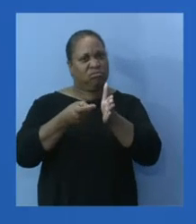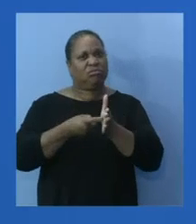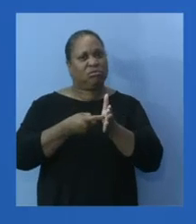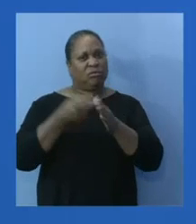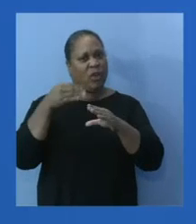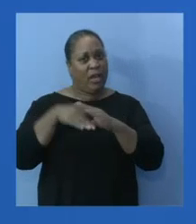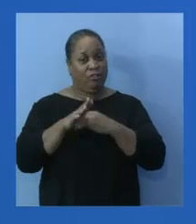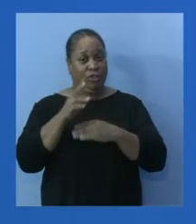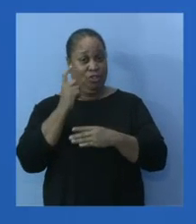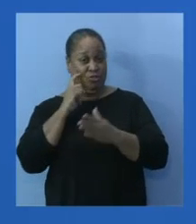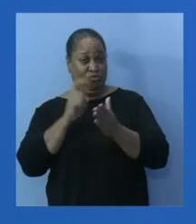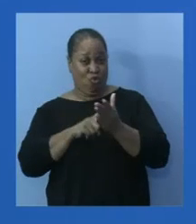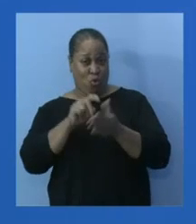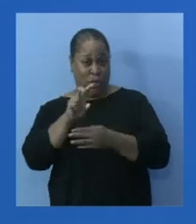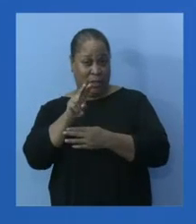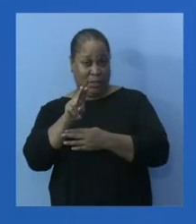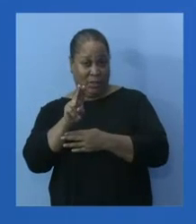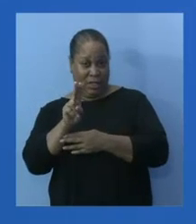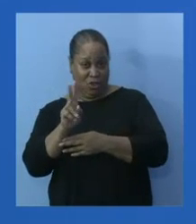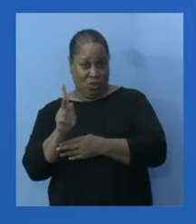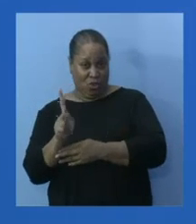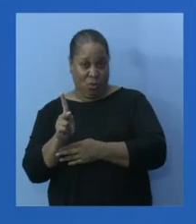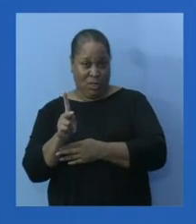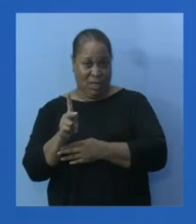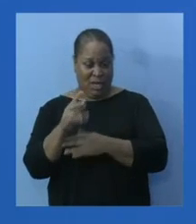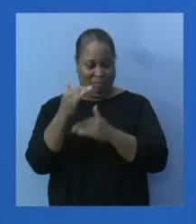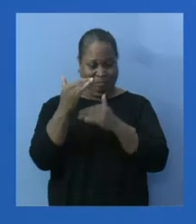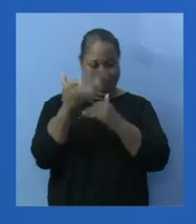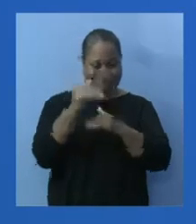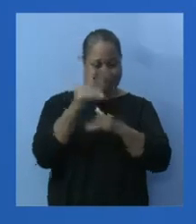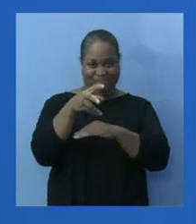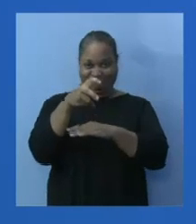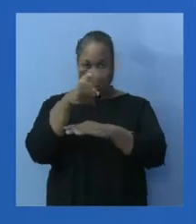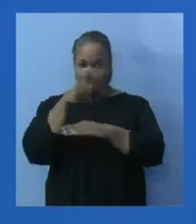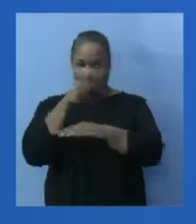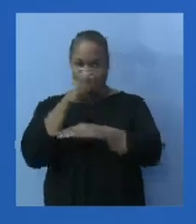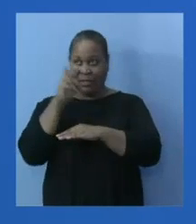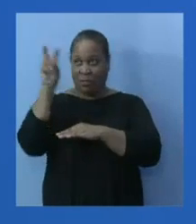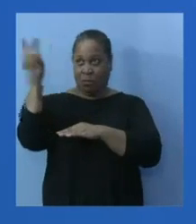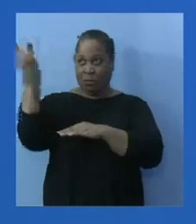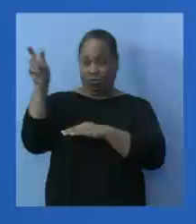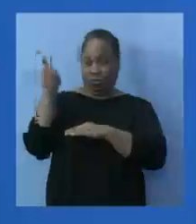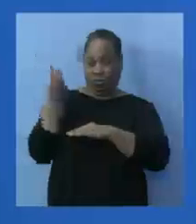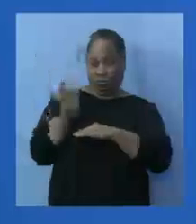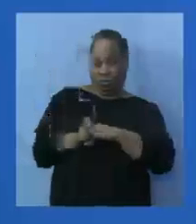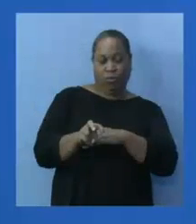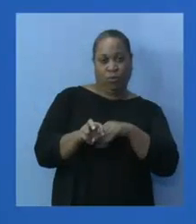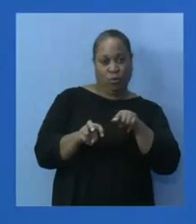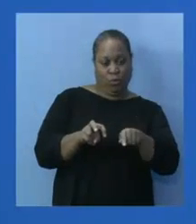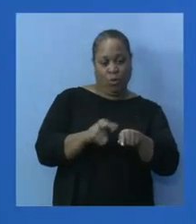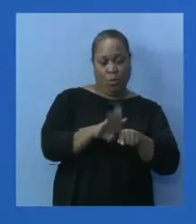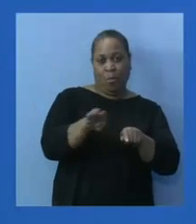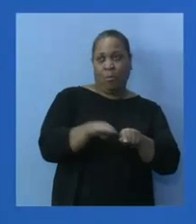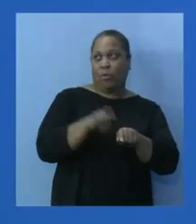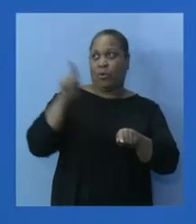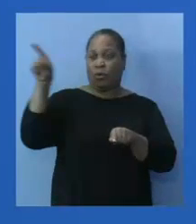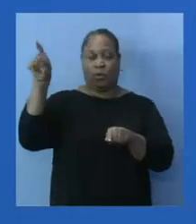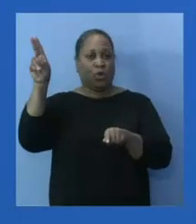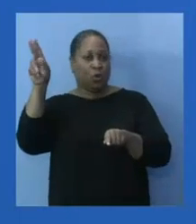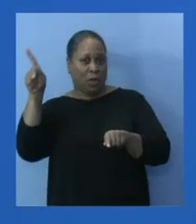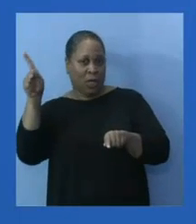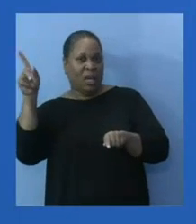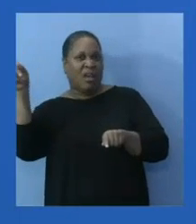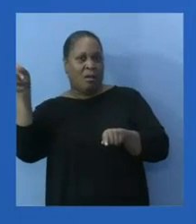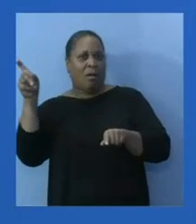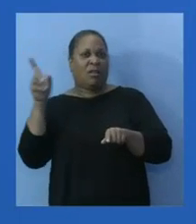Kingdom, we have imposed restrictions for persons that are traveling directly from or via the UK to Bermuda, that there's a requirement for them to